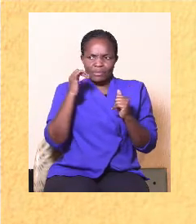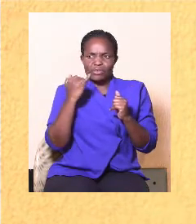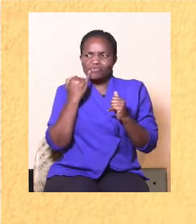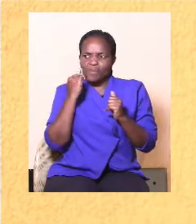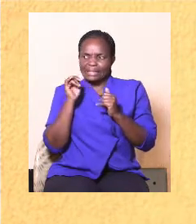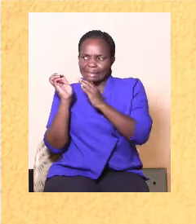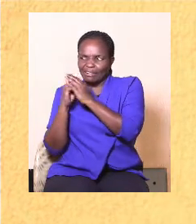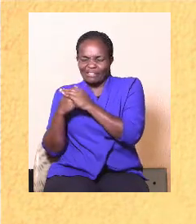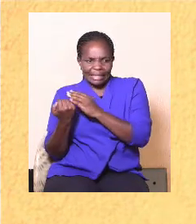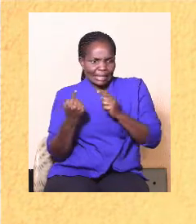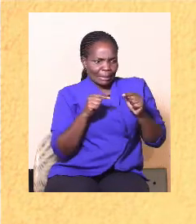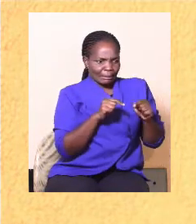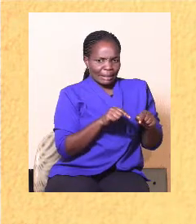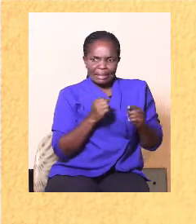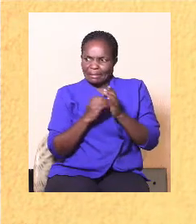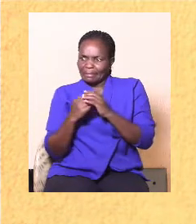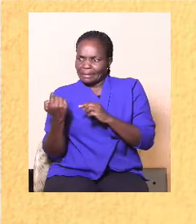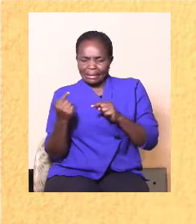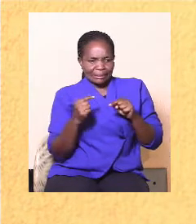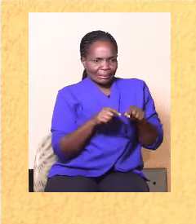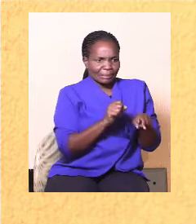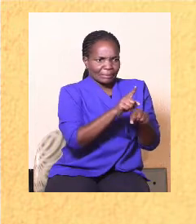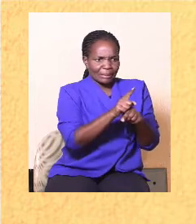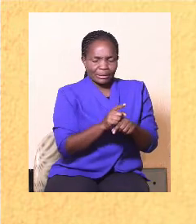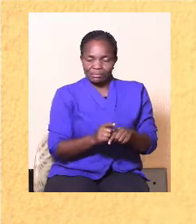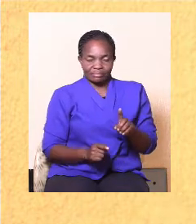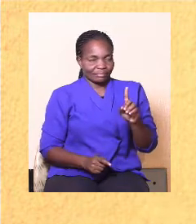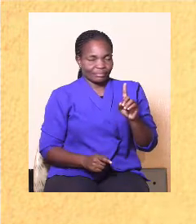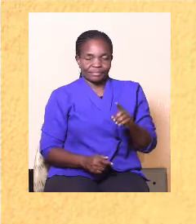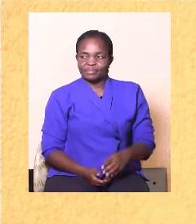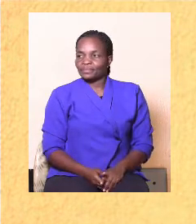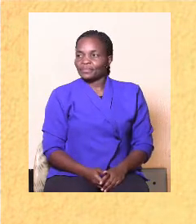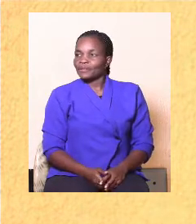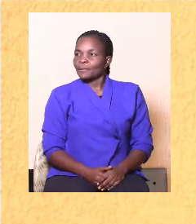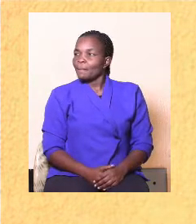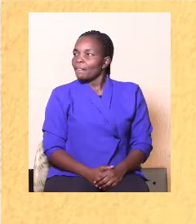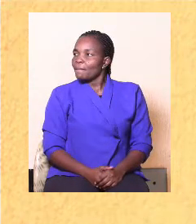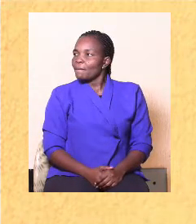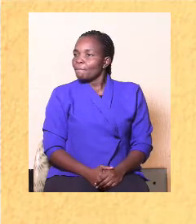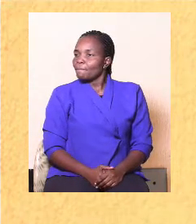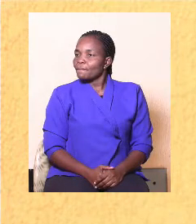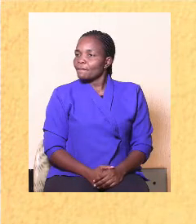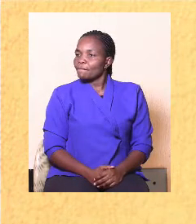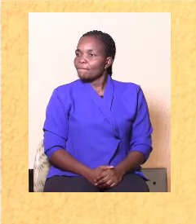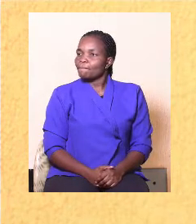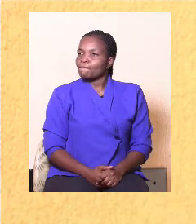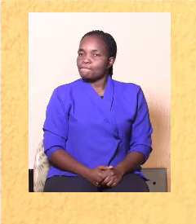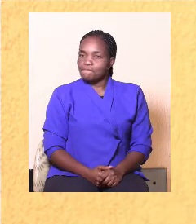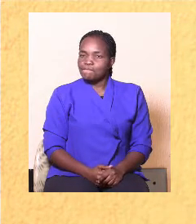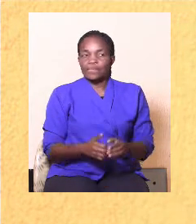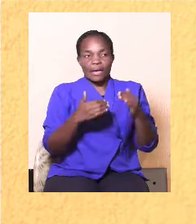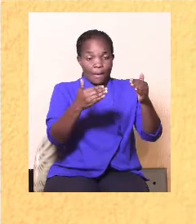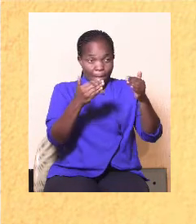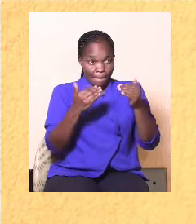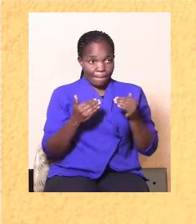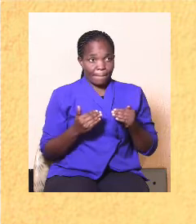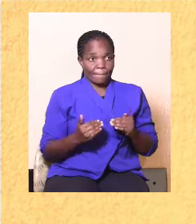people. I think I answered your question on who those people who don't have cell phones.